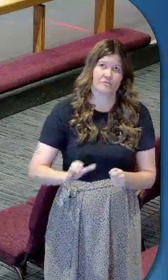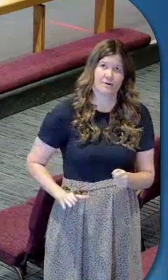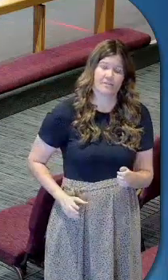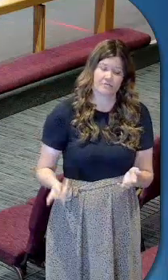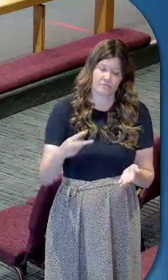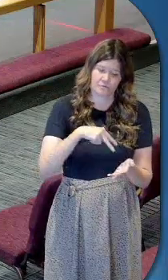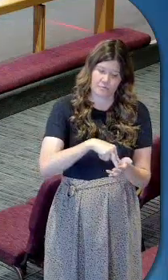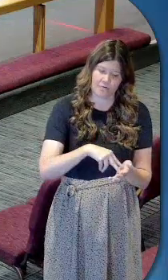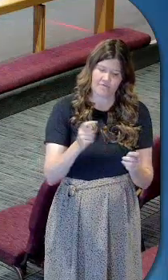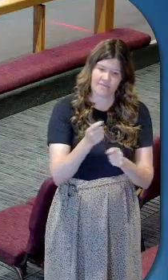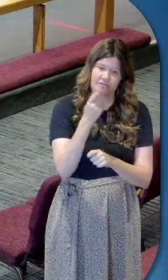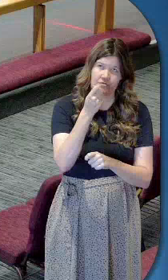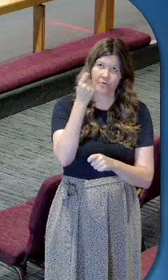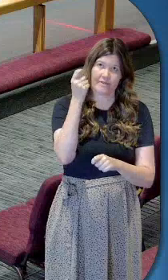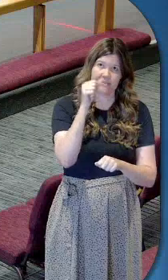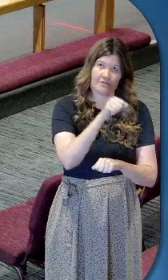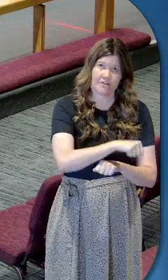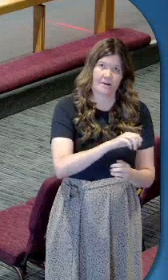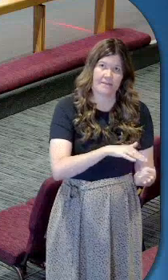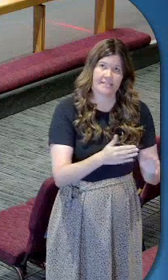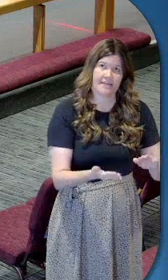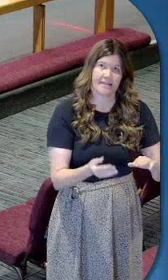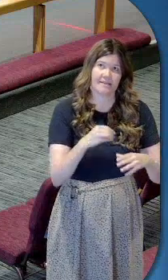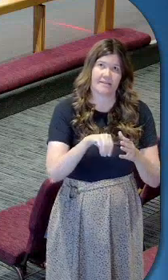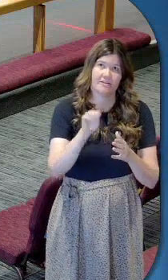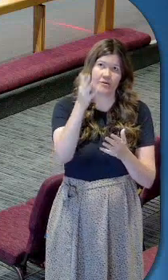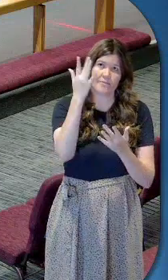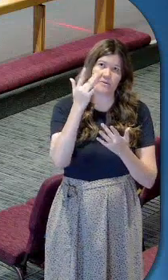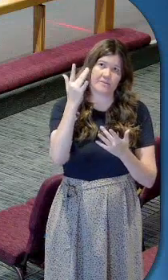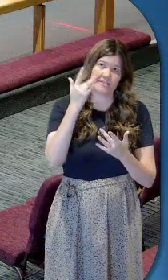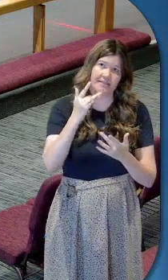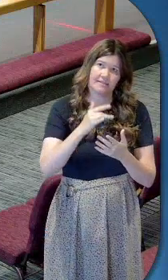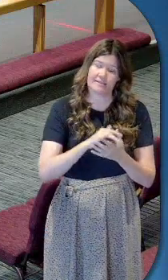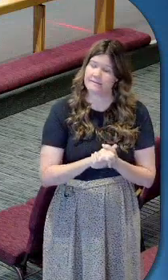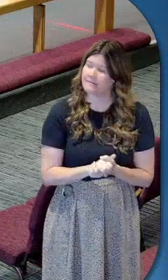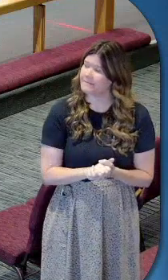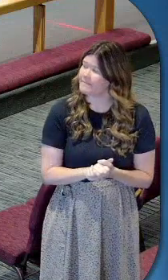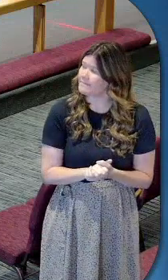is risen and victorious over death, Lord, in Your mercy,